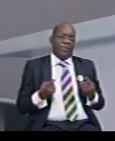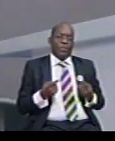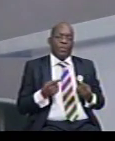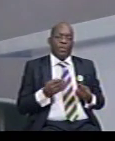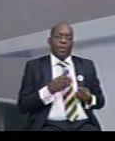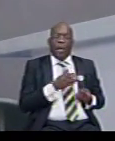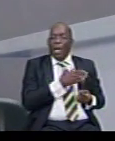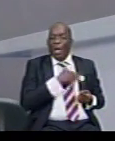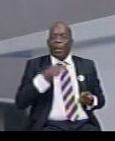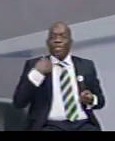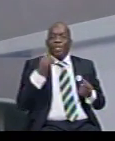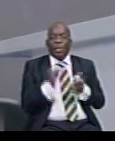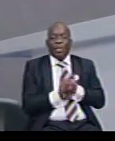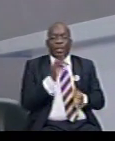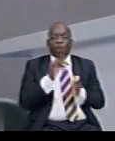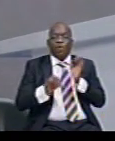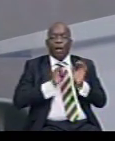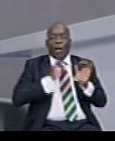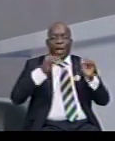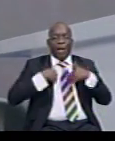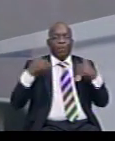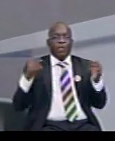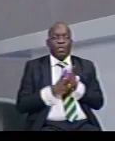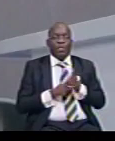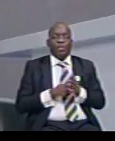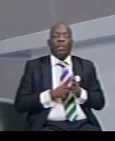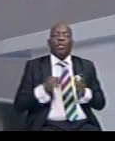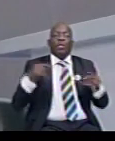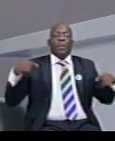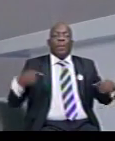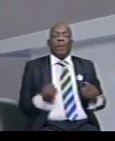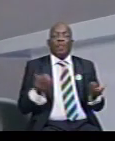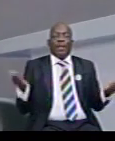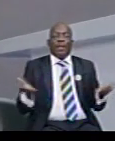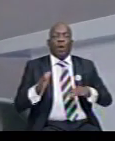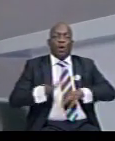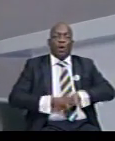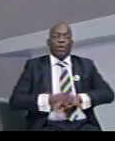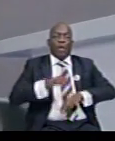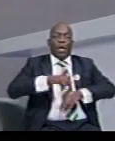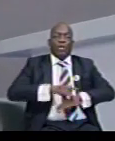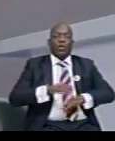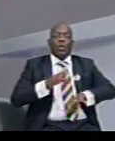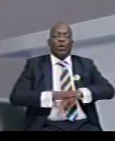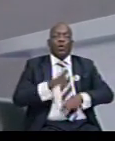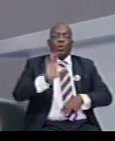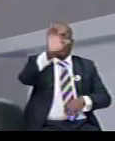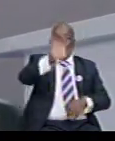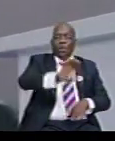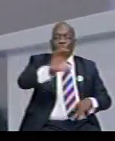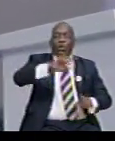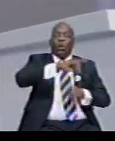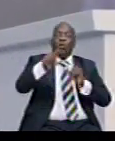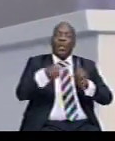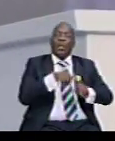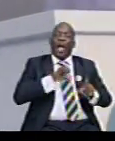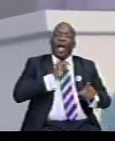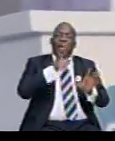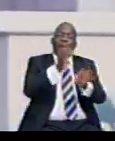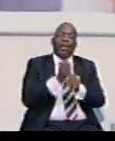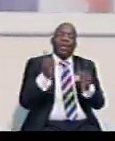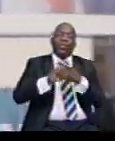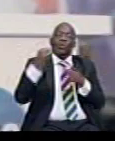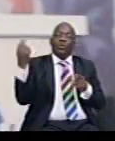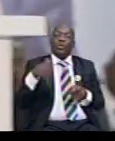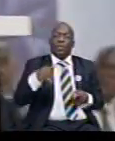having such pain here on earth on the cross, when I get to the other side and I meet the judge of